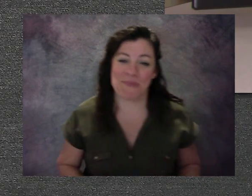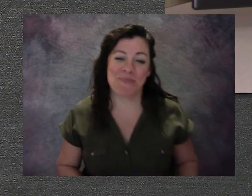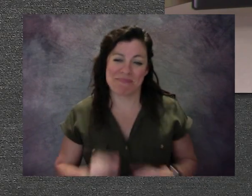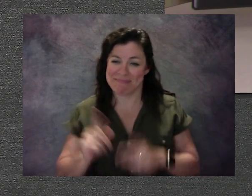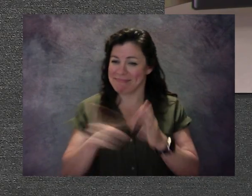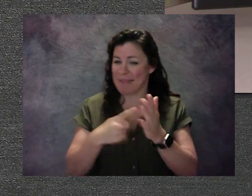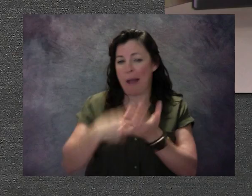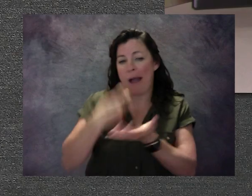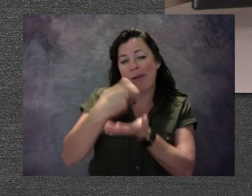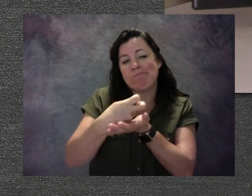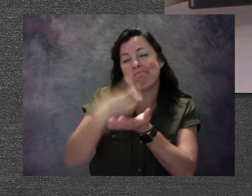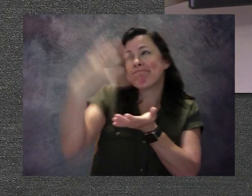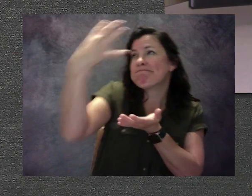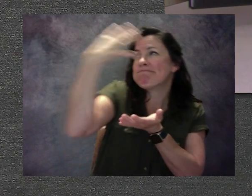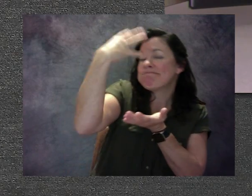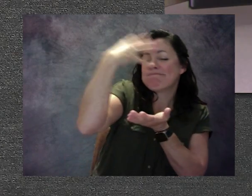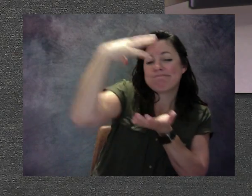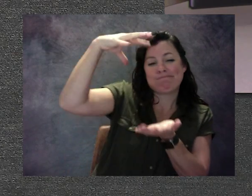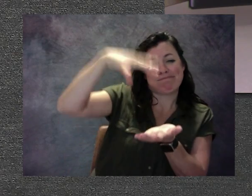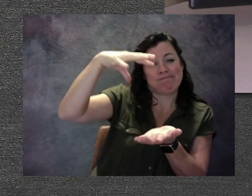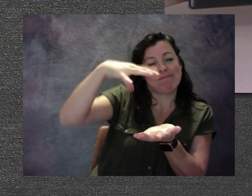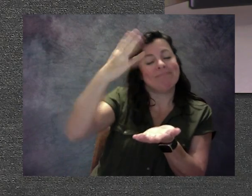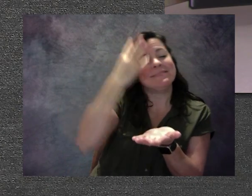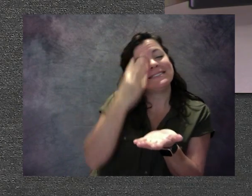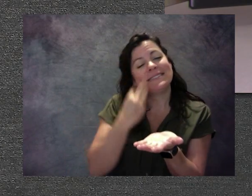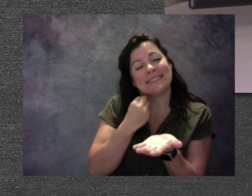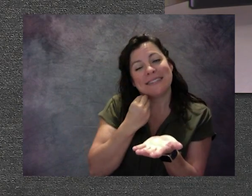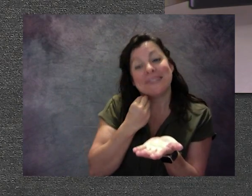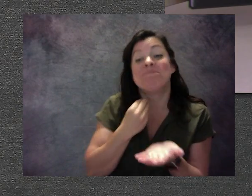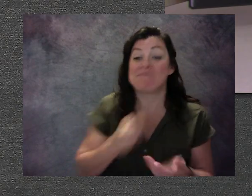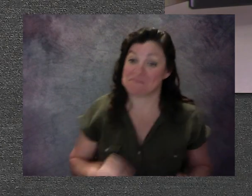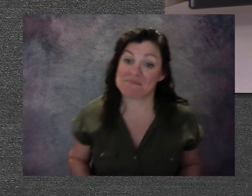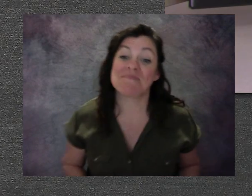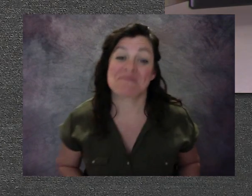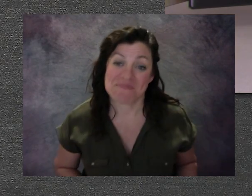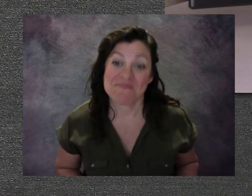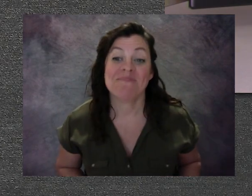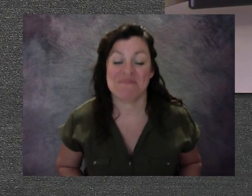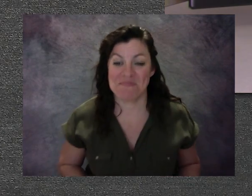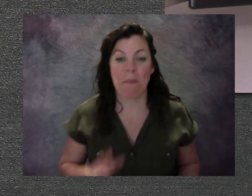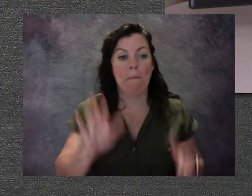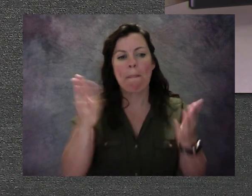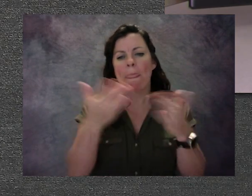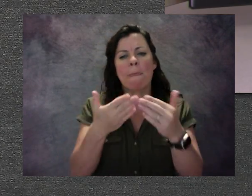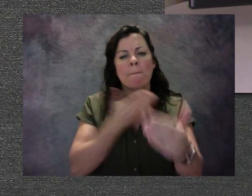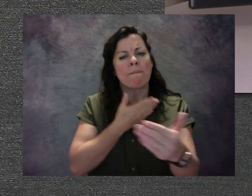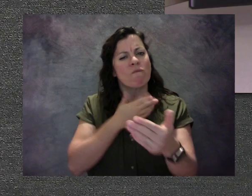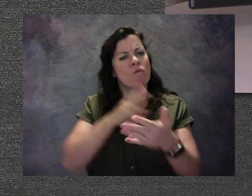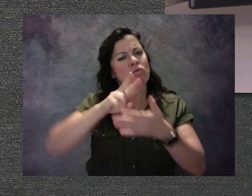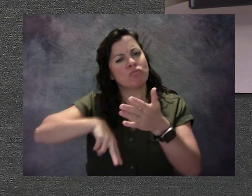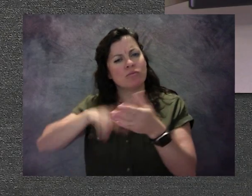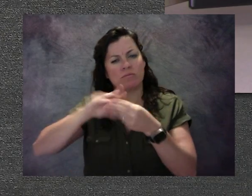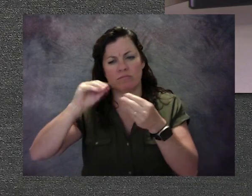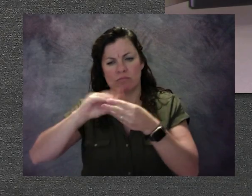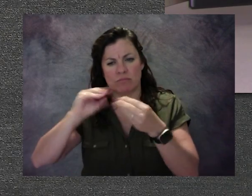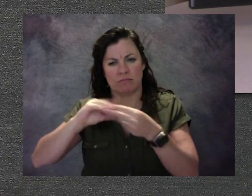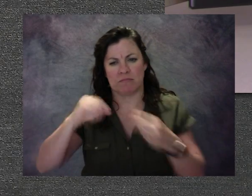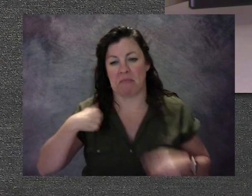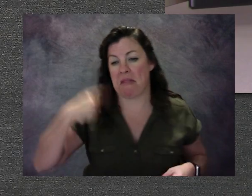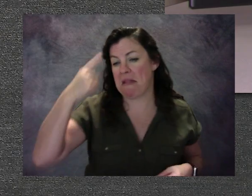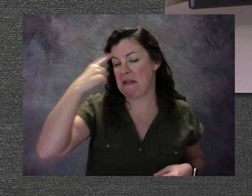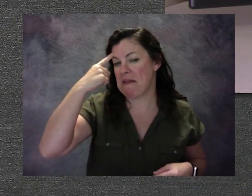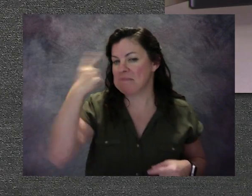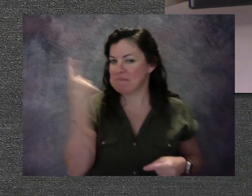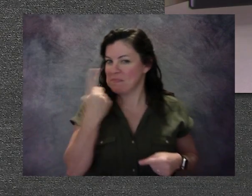window. All right, so now before we read our story, I want to draw with you. I want to tell you a little story about